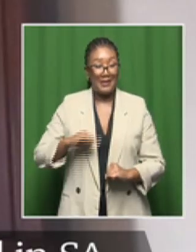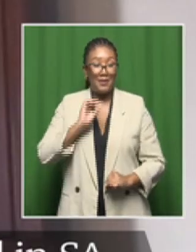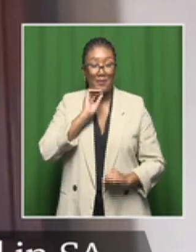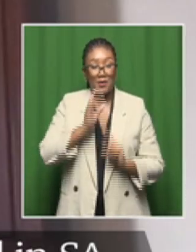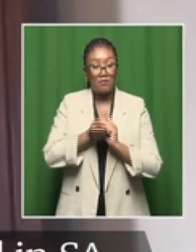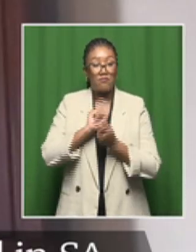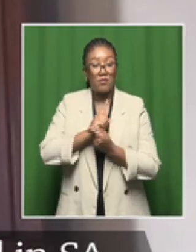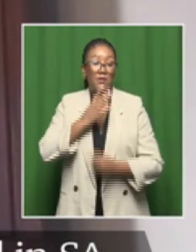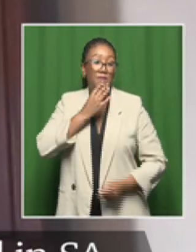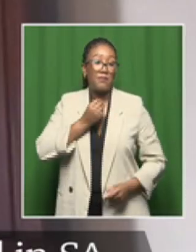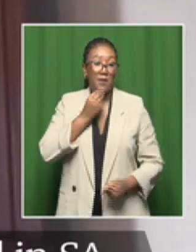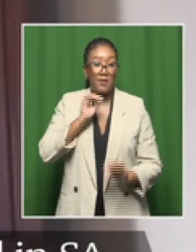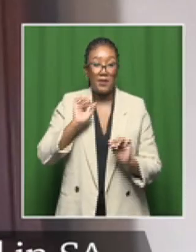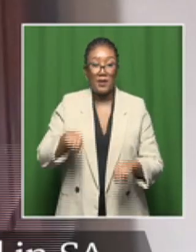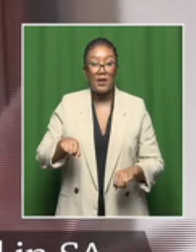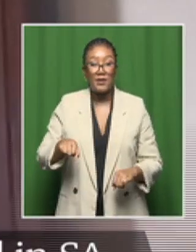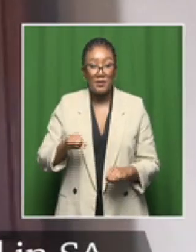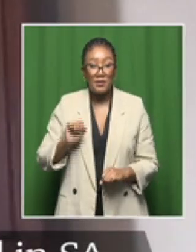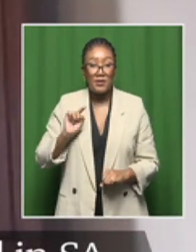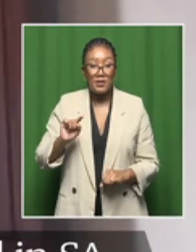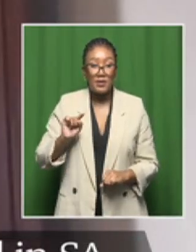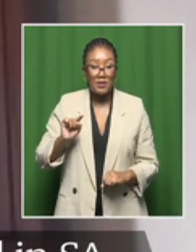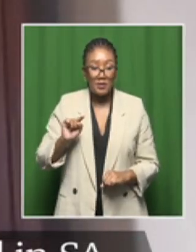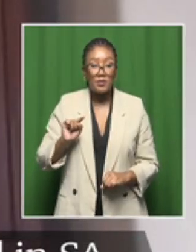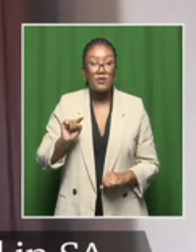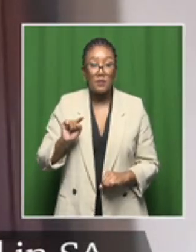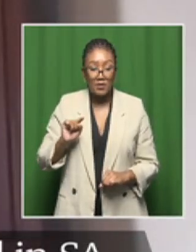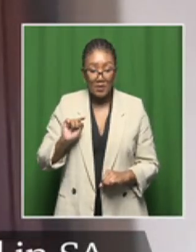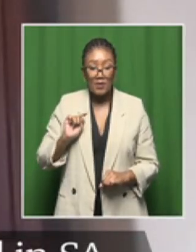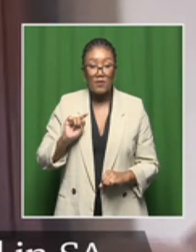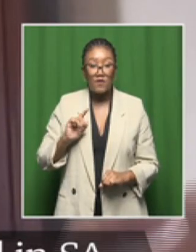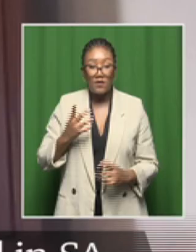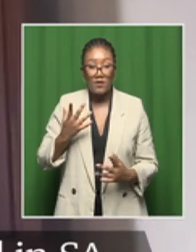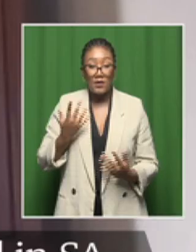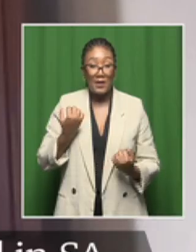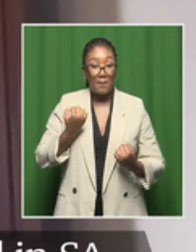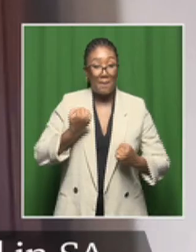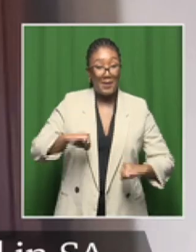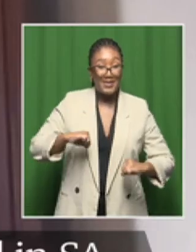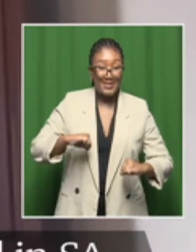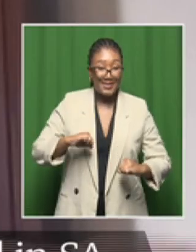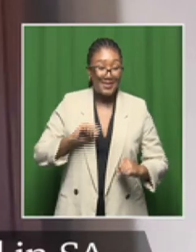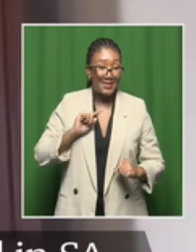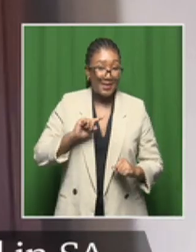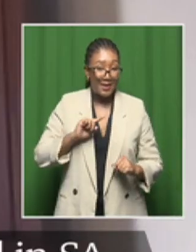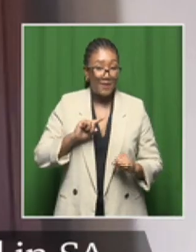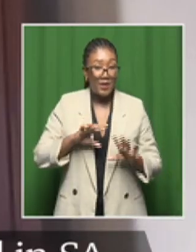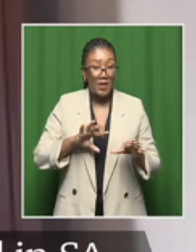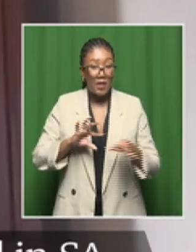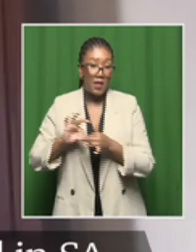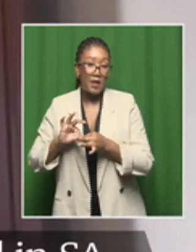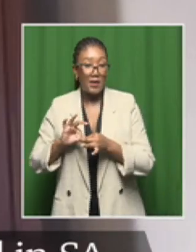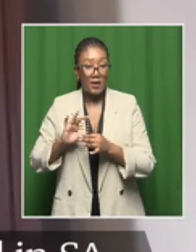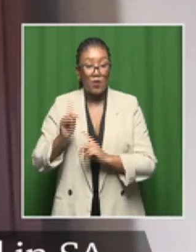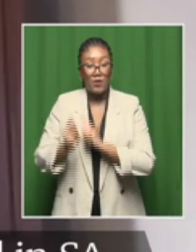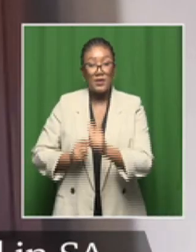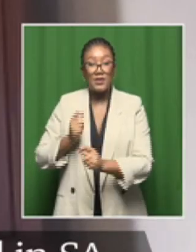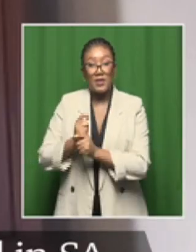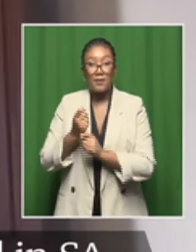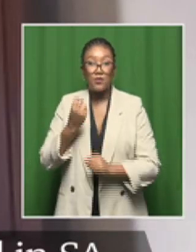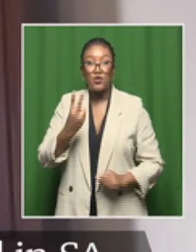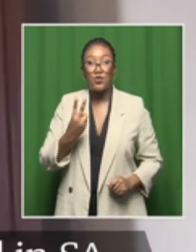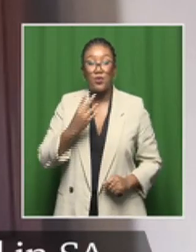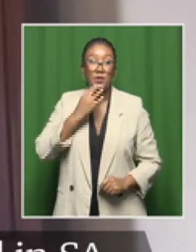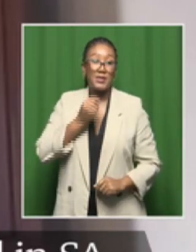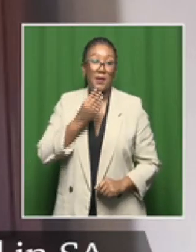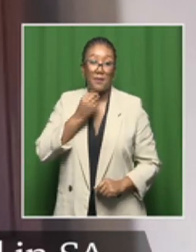the outset. So there's inextricably a link between obesity and type 2 diabetes, and type 2